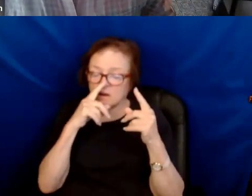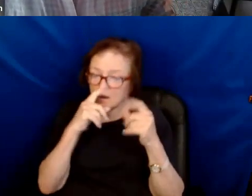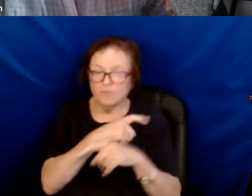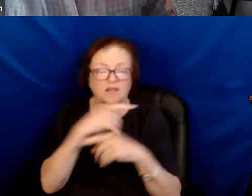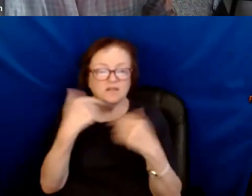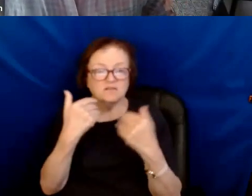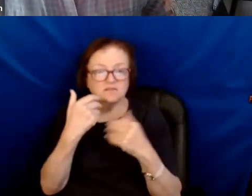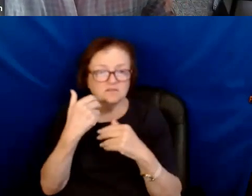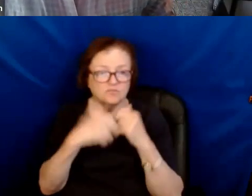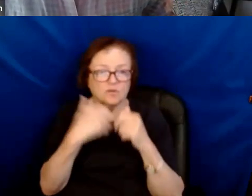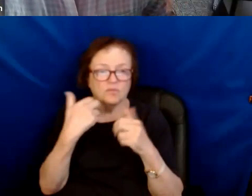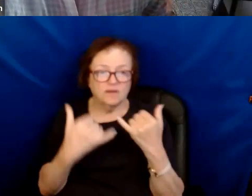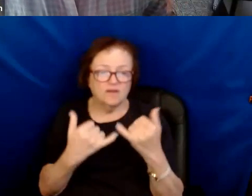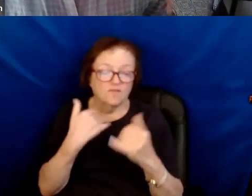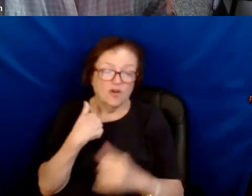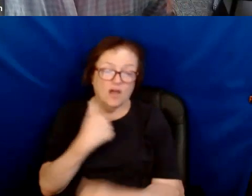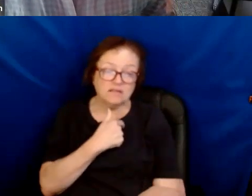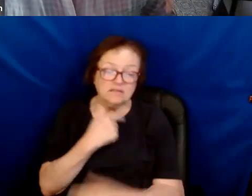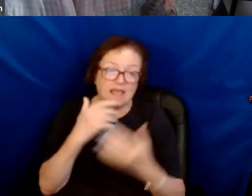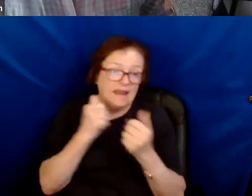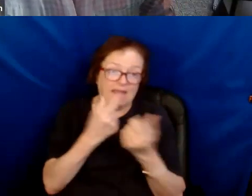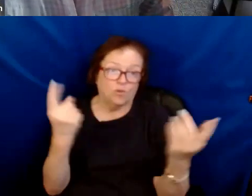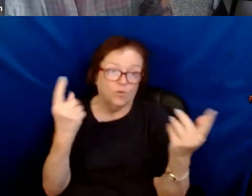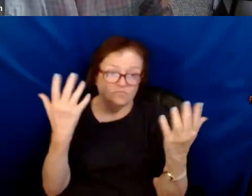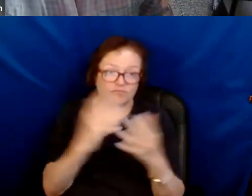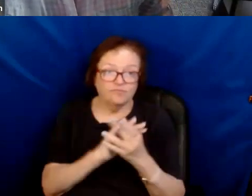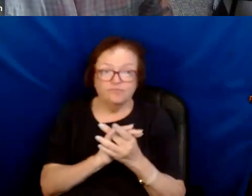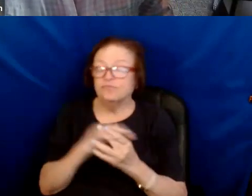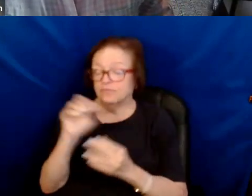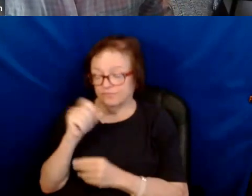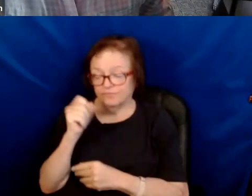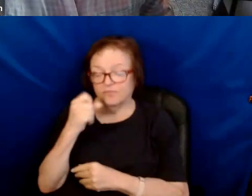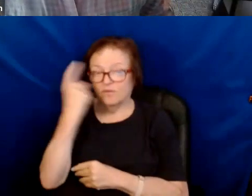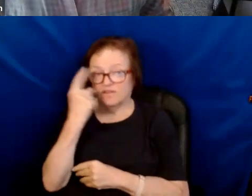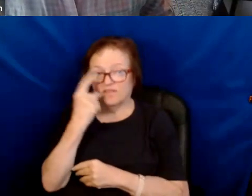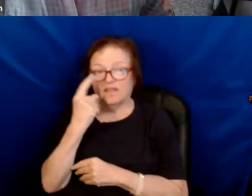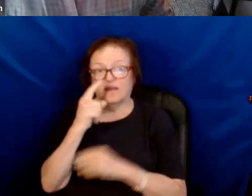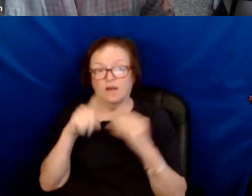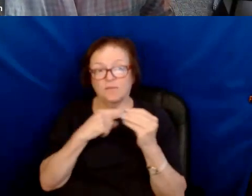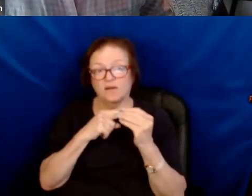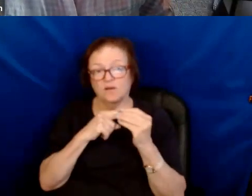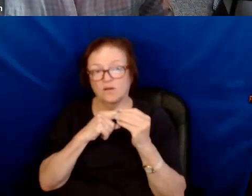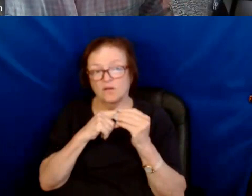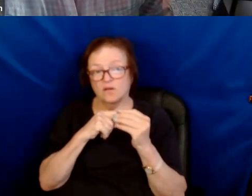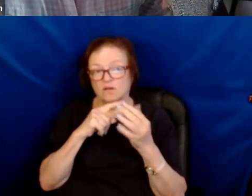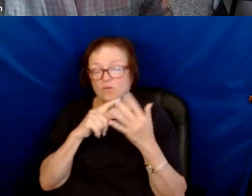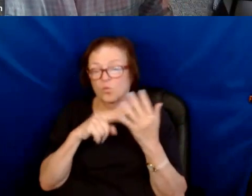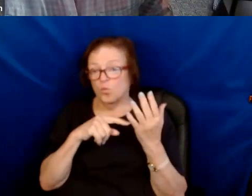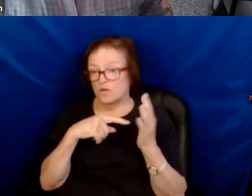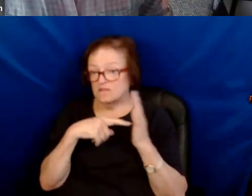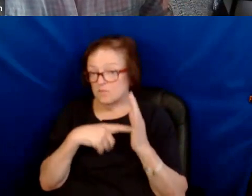issue right now for us and everybody. Yeah, I think you need to think about, again, with the model, what is it hitting in the model? Is